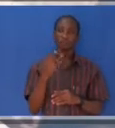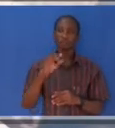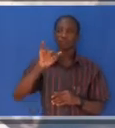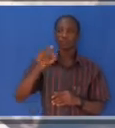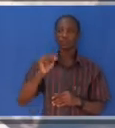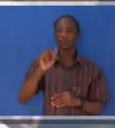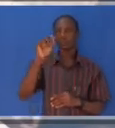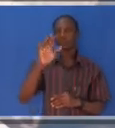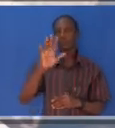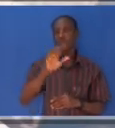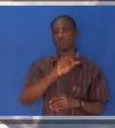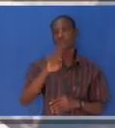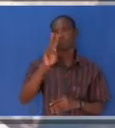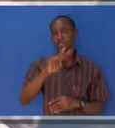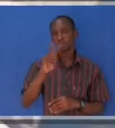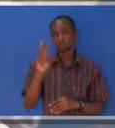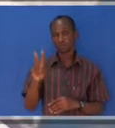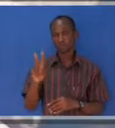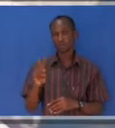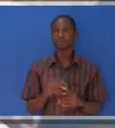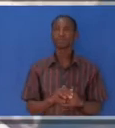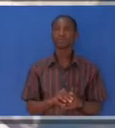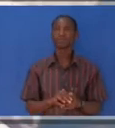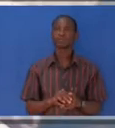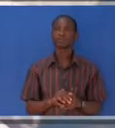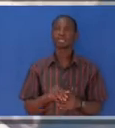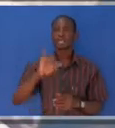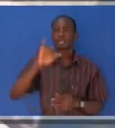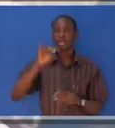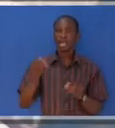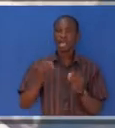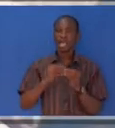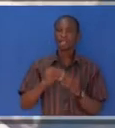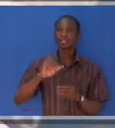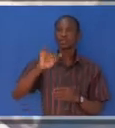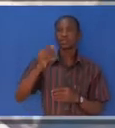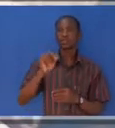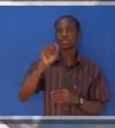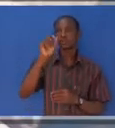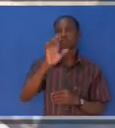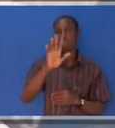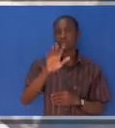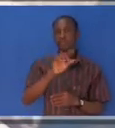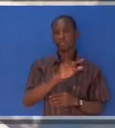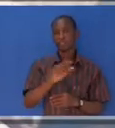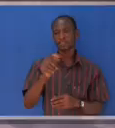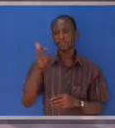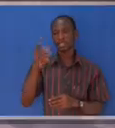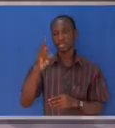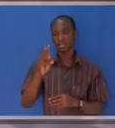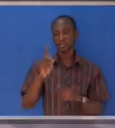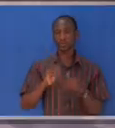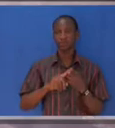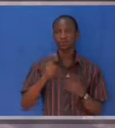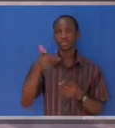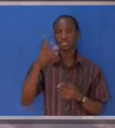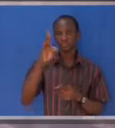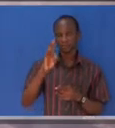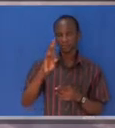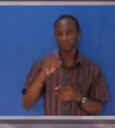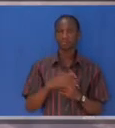22. Then John 5, verses 26. And 27. In John 5,